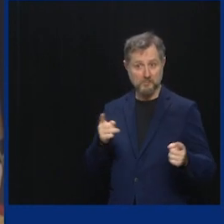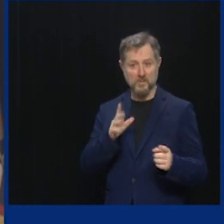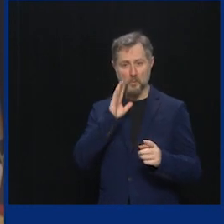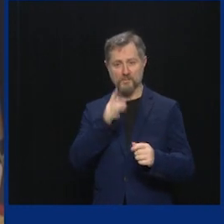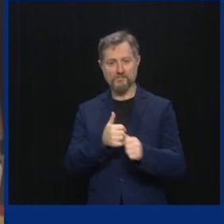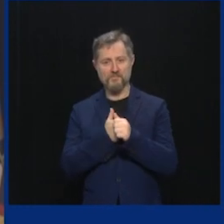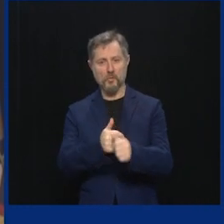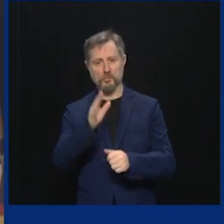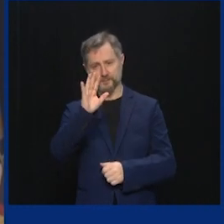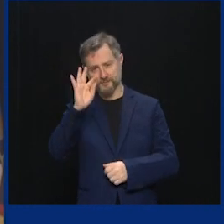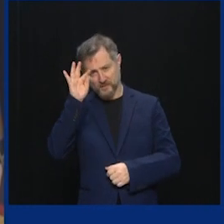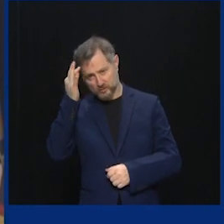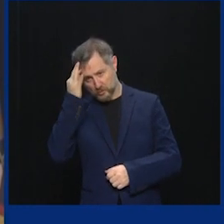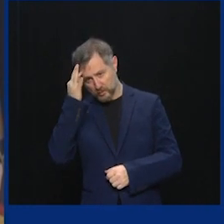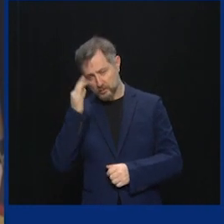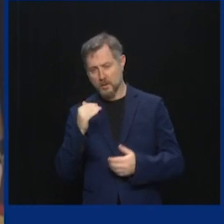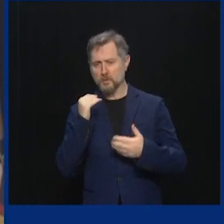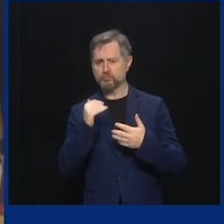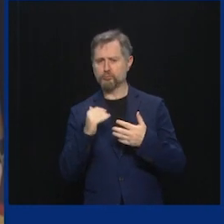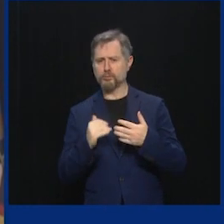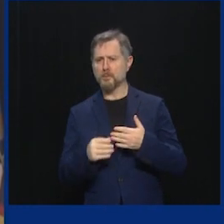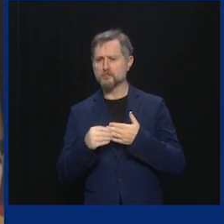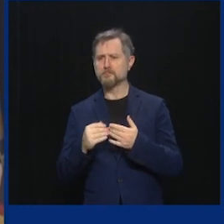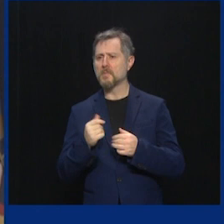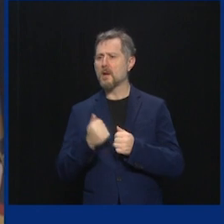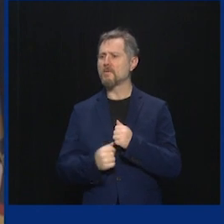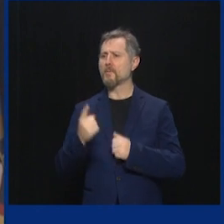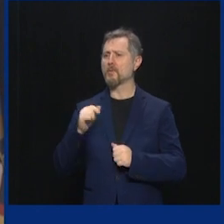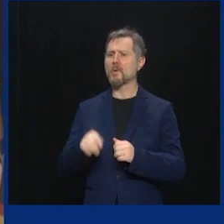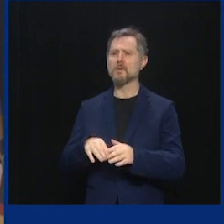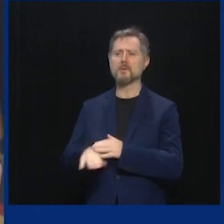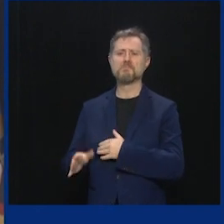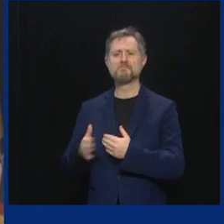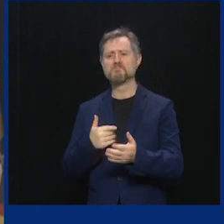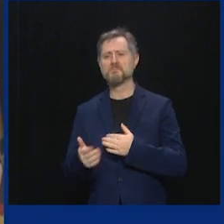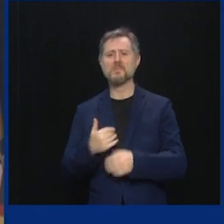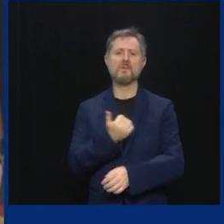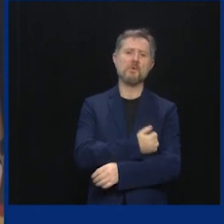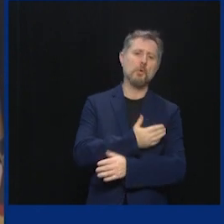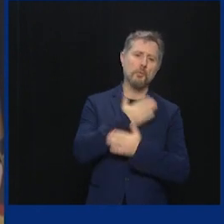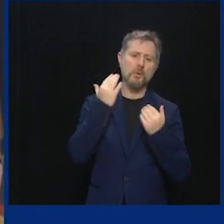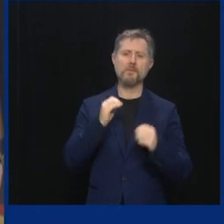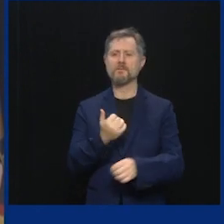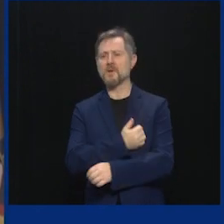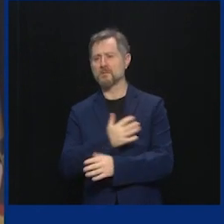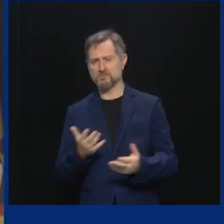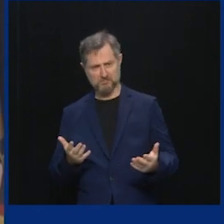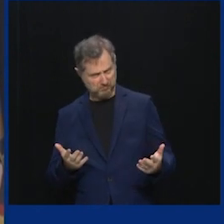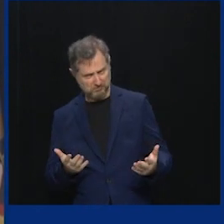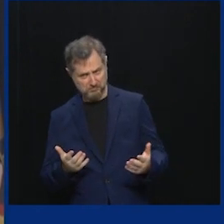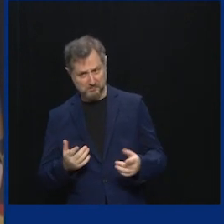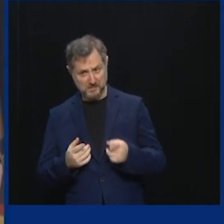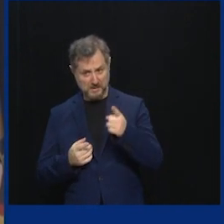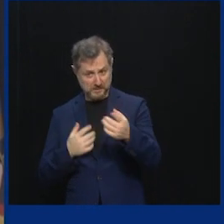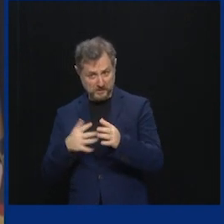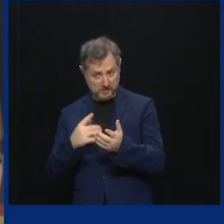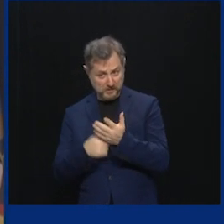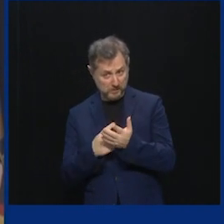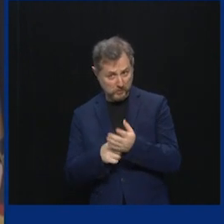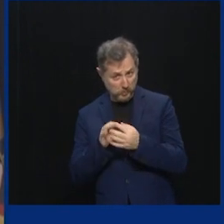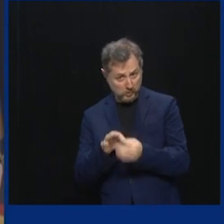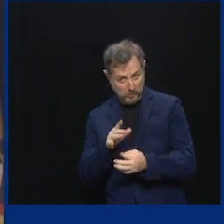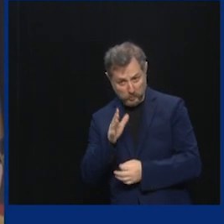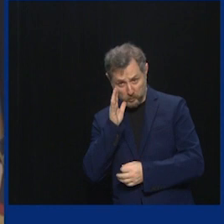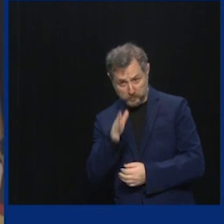guidelines that let pretty much anyone into a nursing home, whether they're vaccinated or not. Has there been any discussions on whether to limit that or